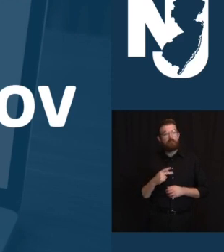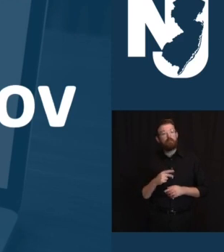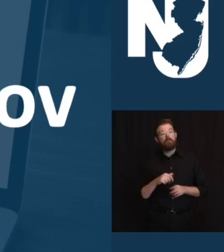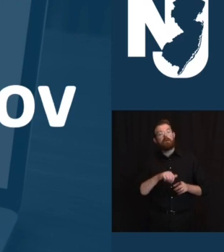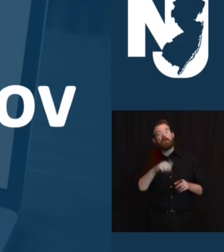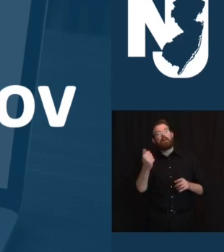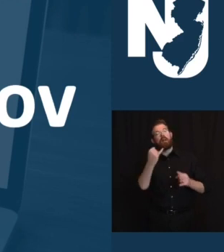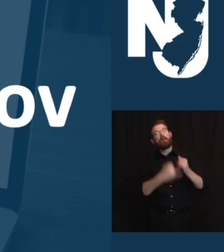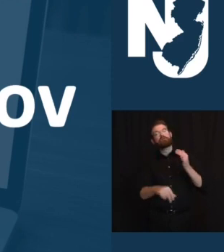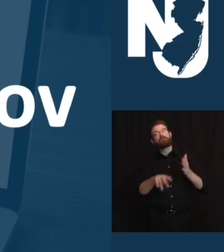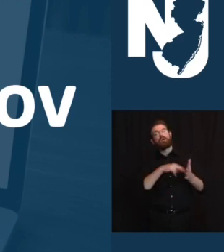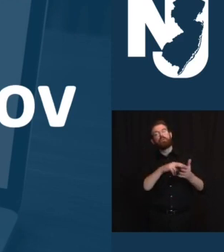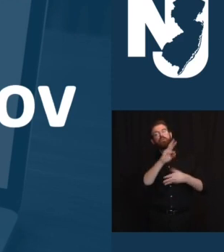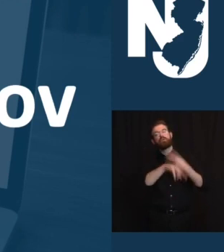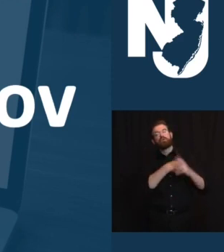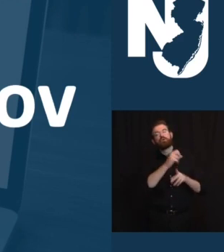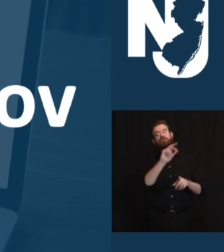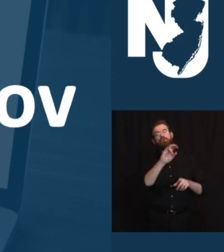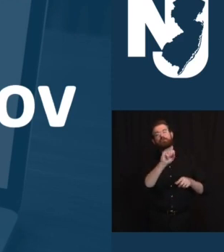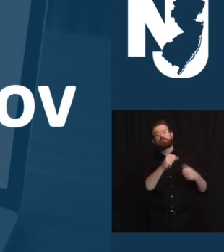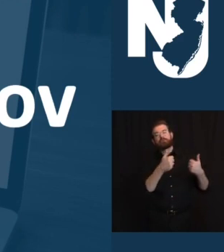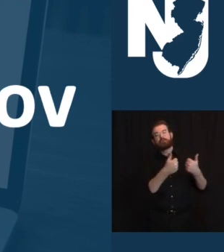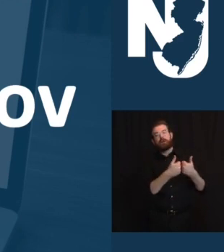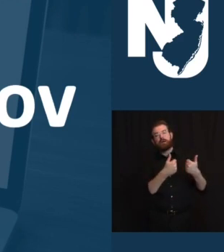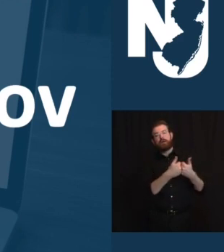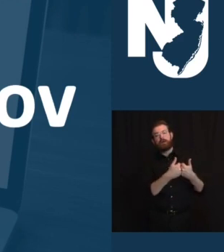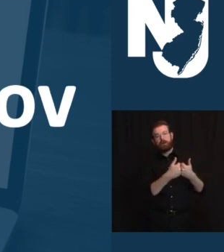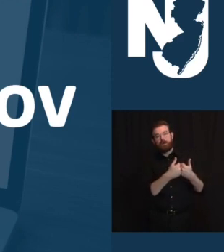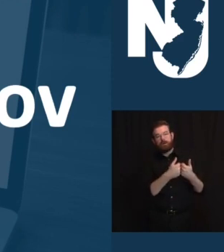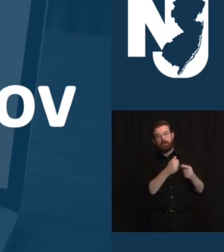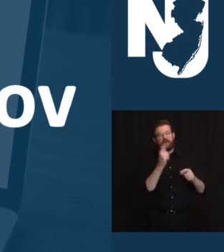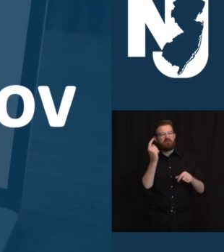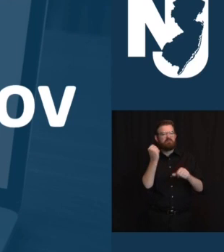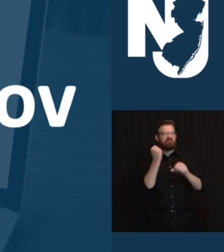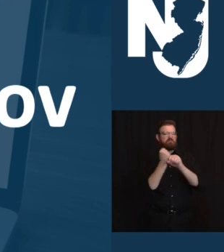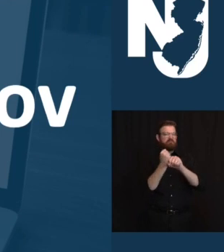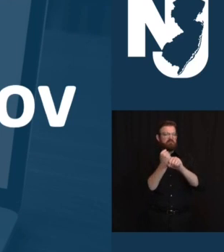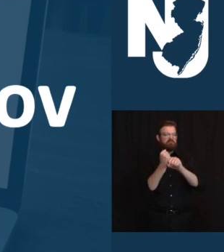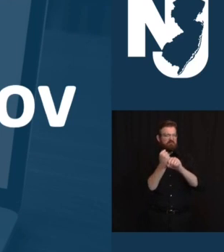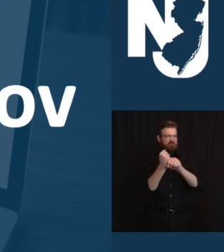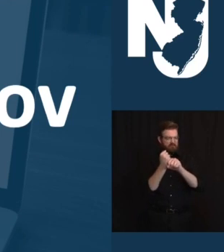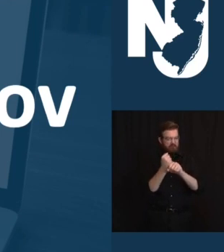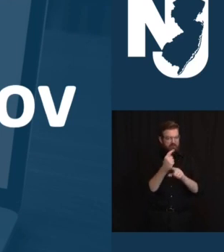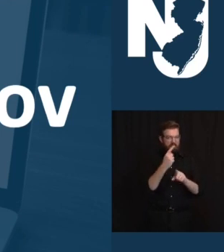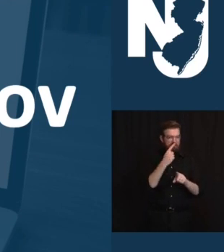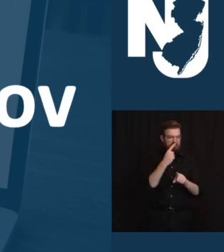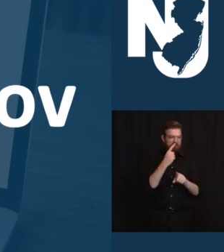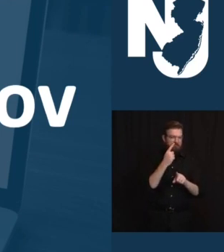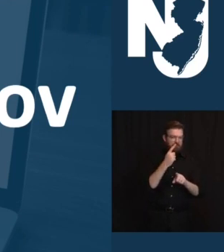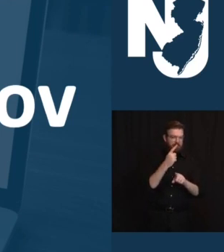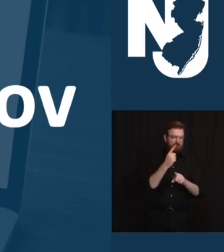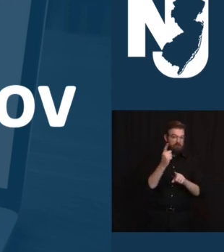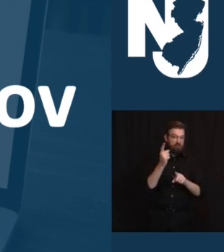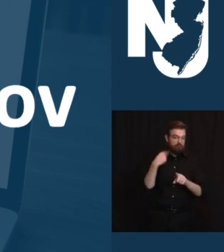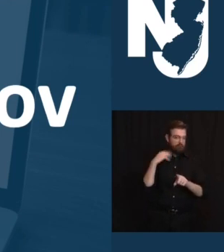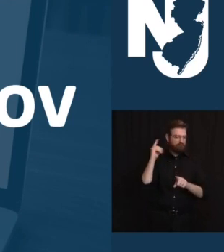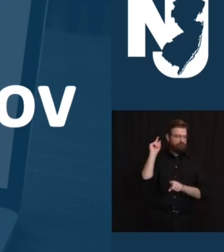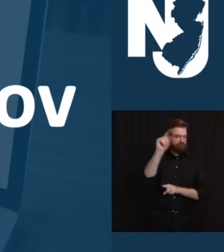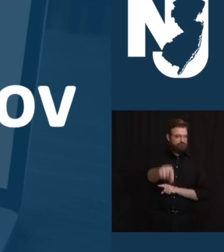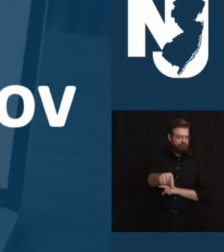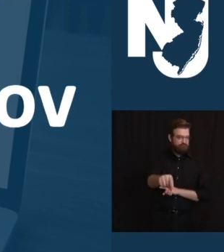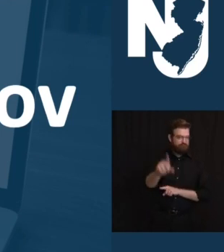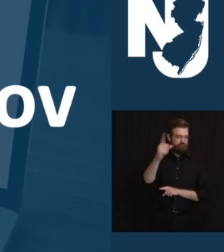Red Bank. The atmosphere was electric. It was America at its best. Great to have baseball back